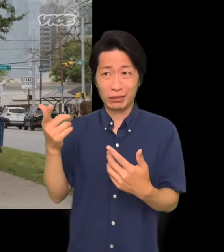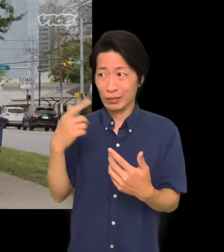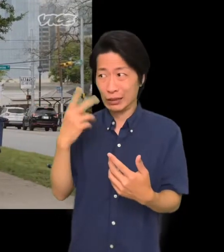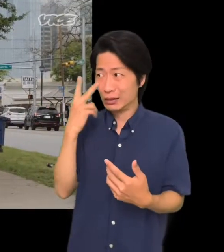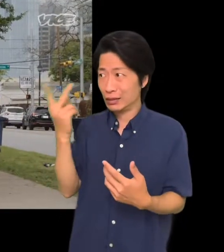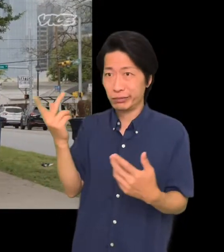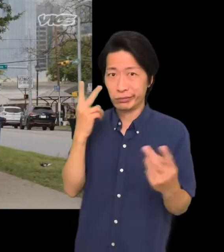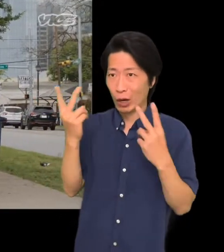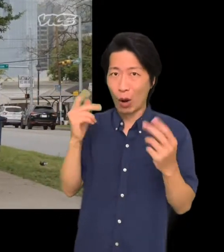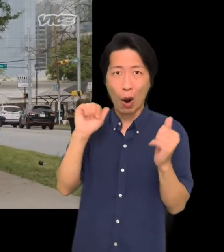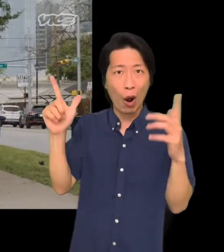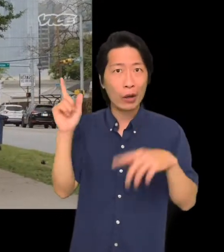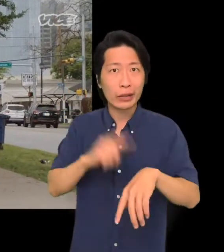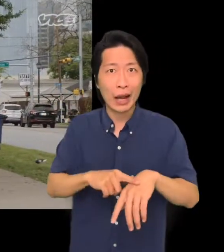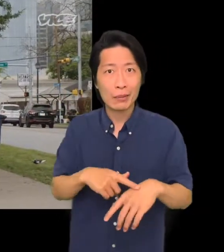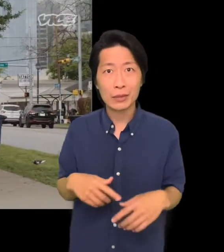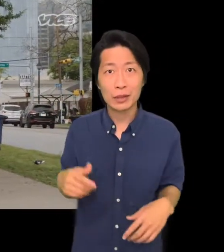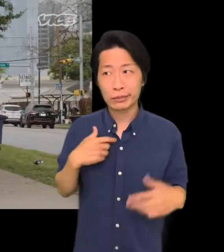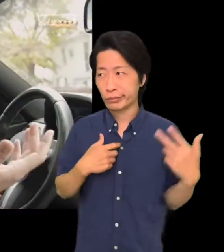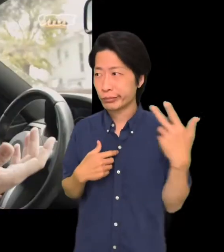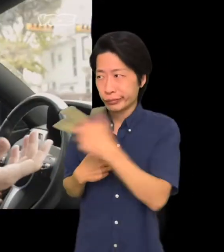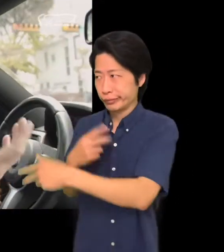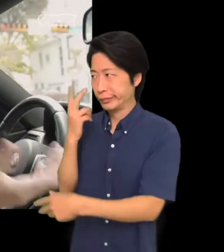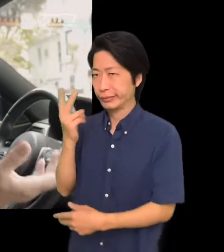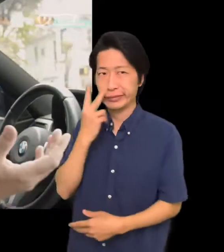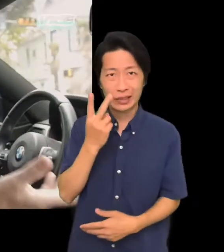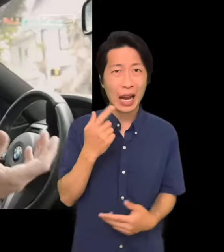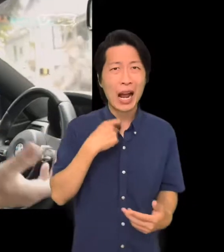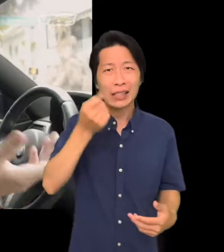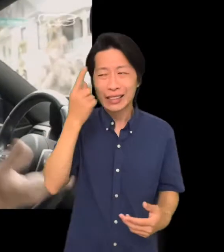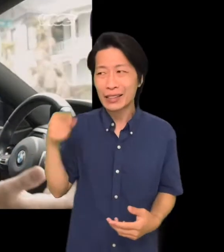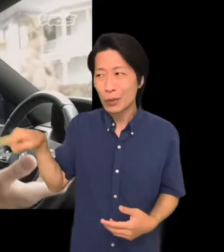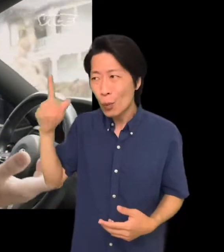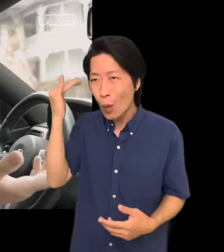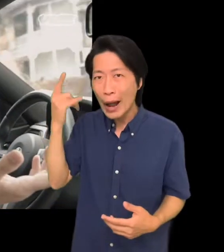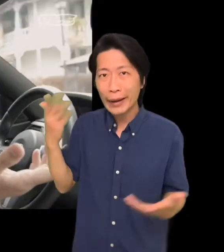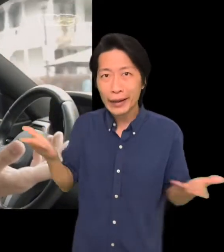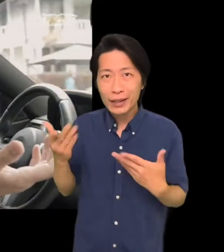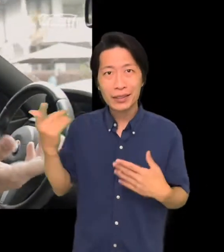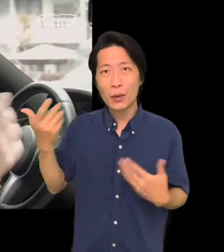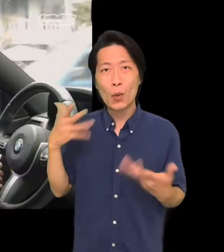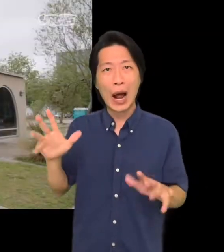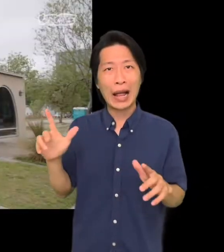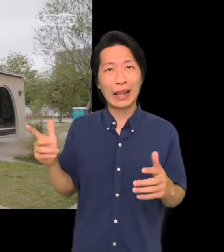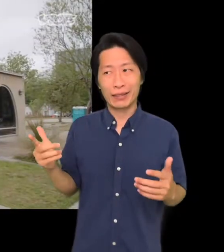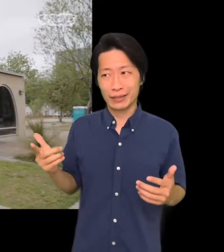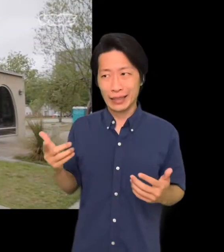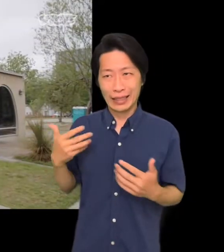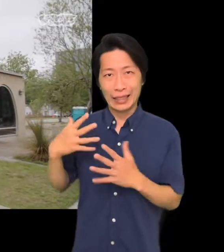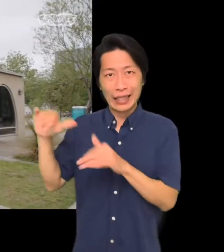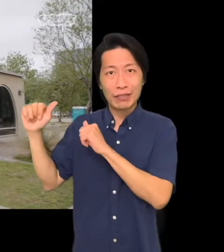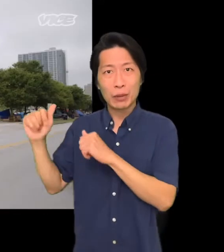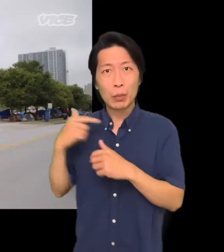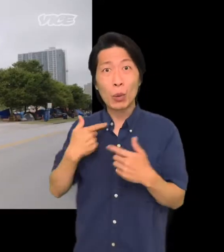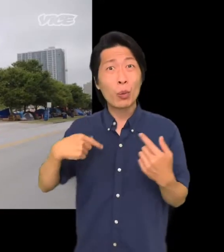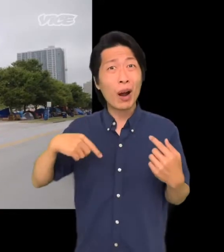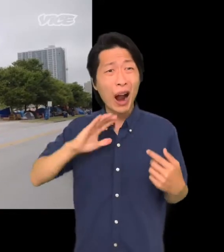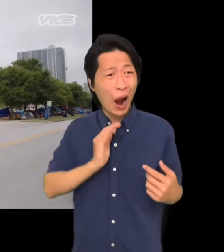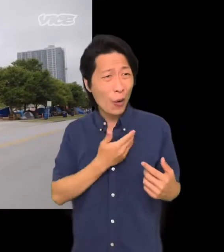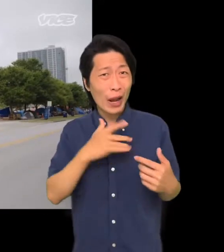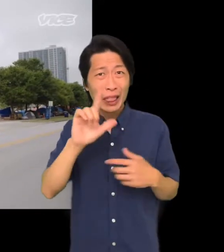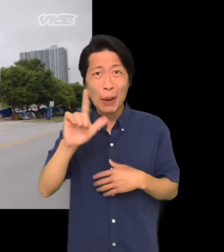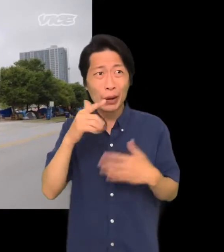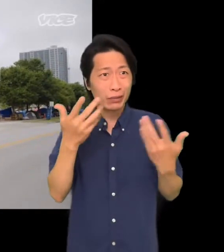my house all the time. I understand why they're here and don't want to leave, but we've lost our library. We've lost